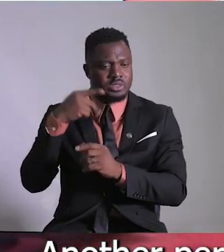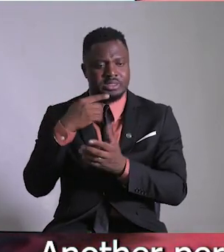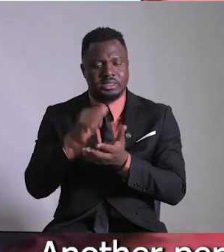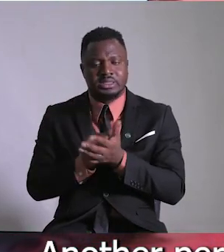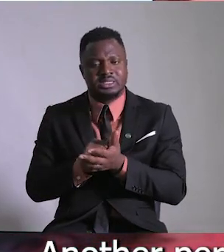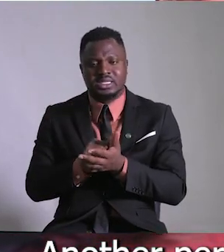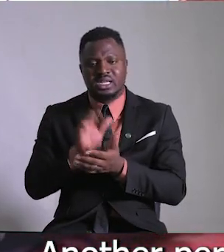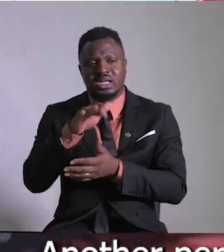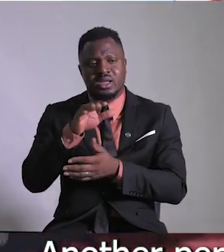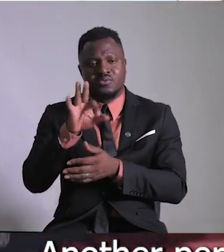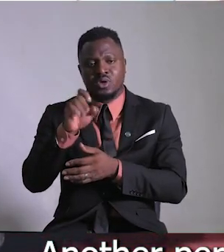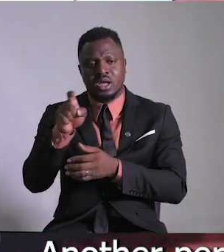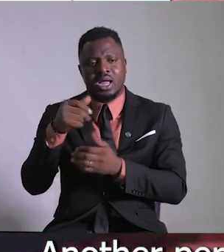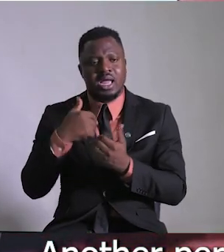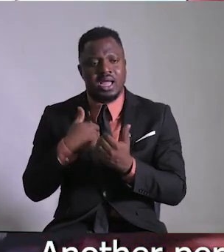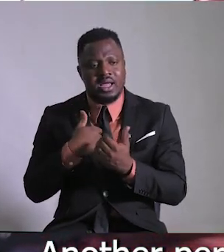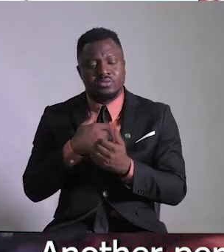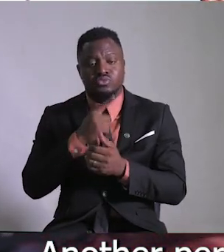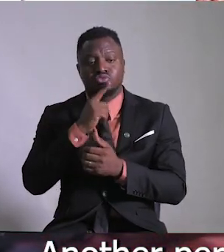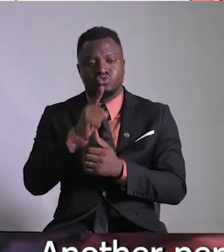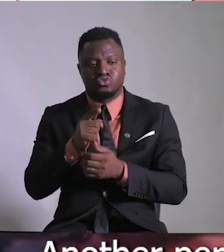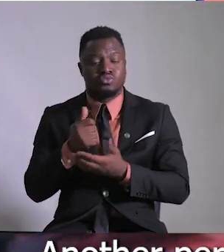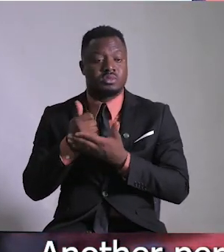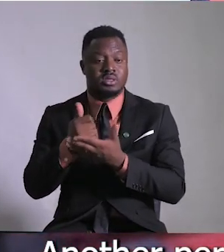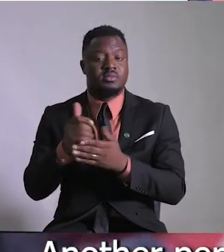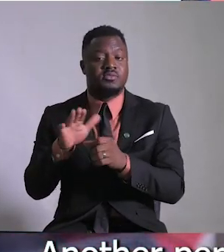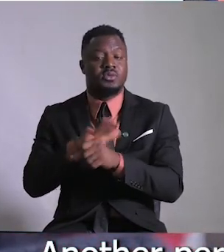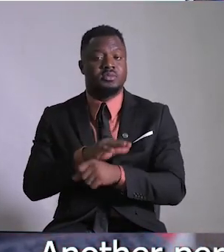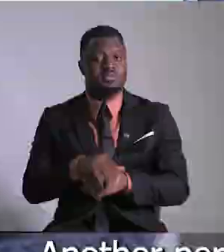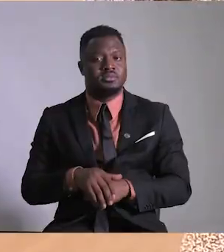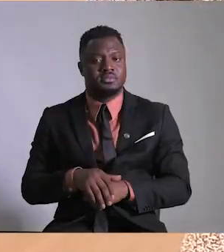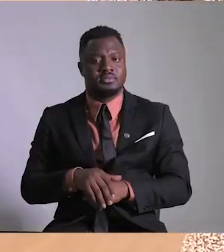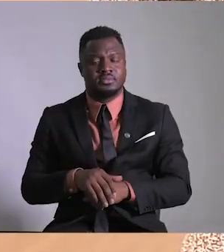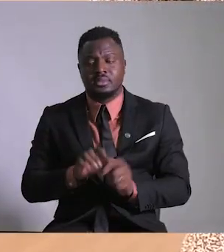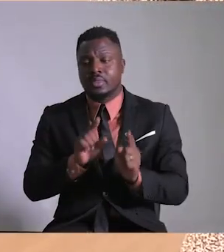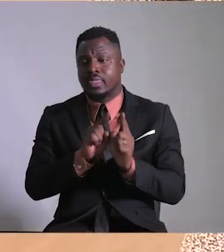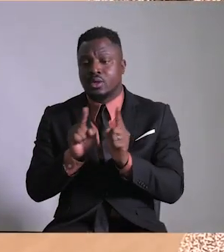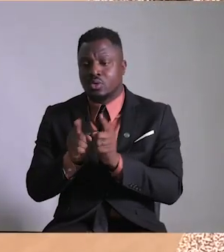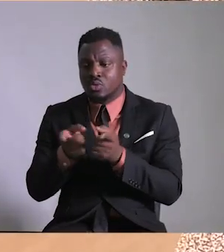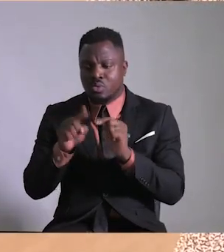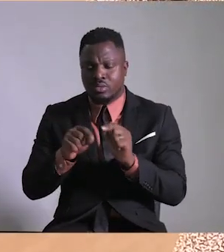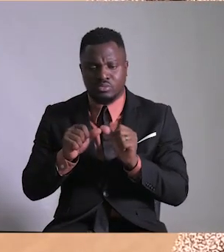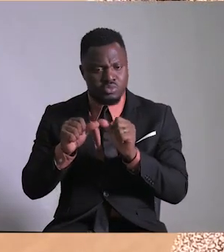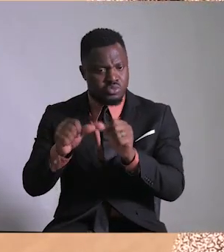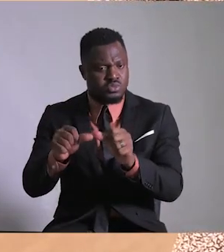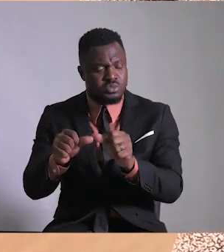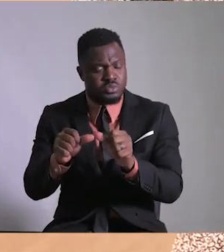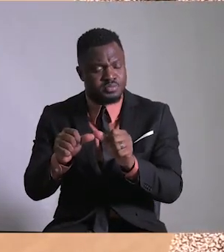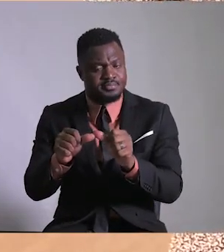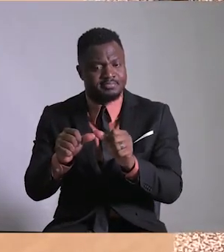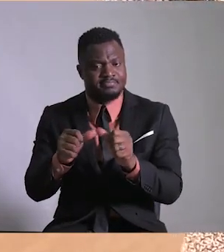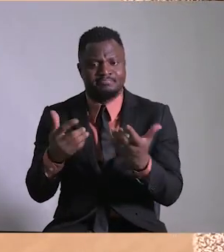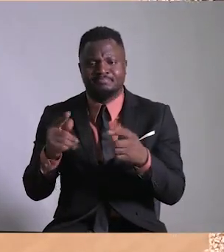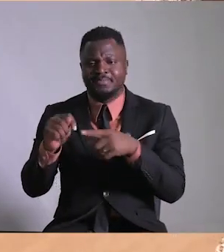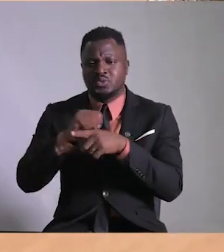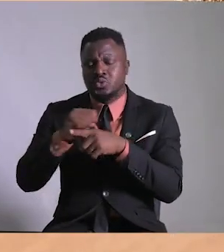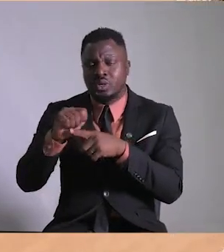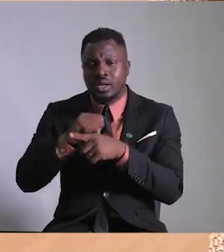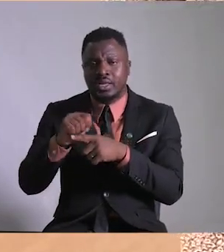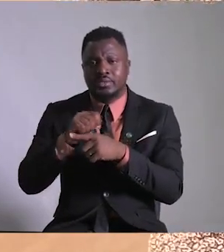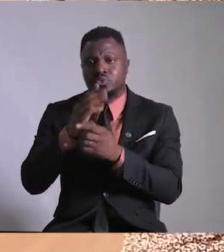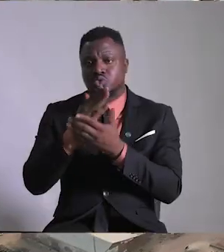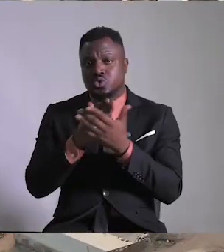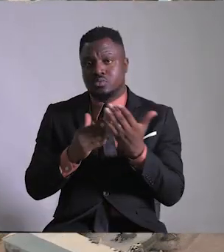station saying, Madam, FOCEP have indeed been helpful. And we also went ahead to